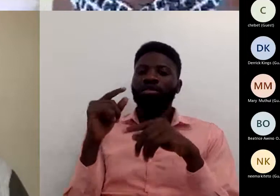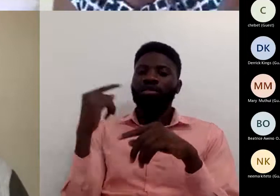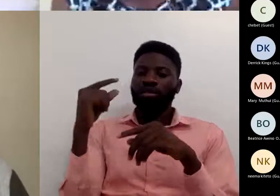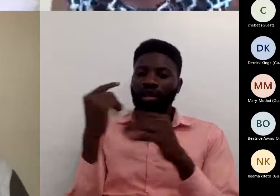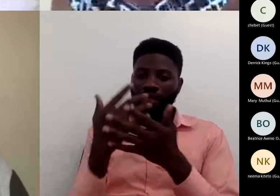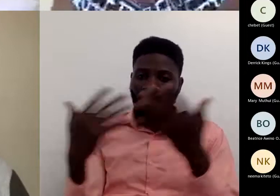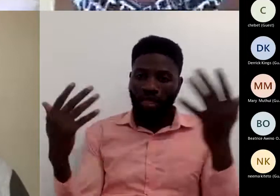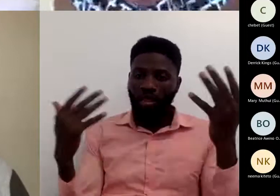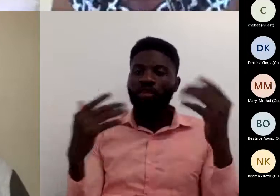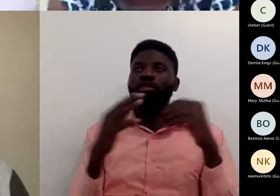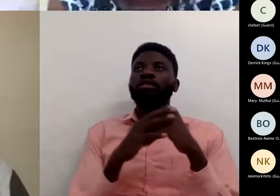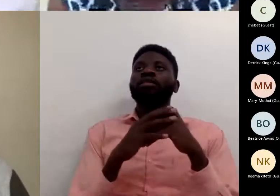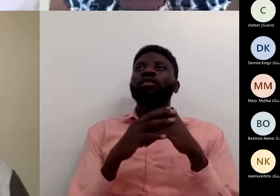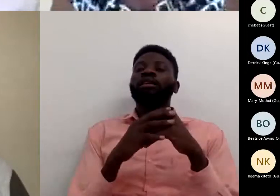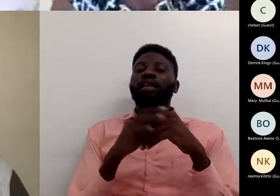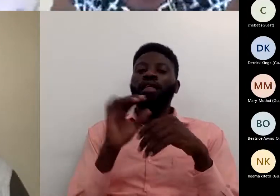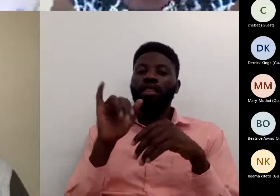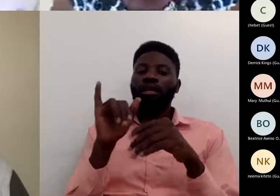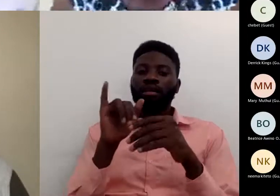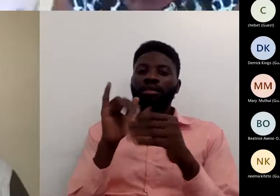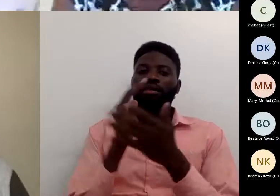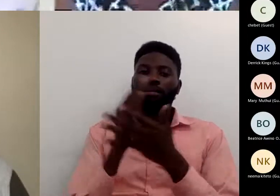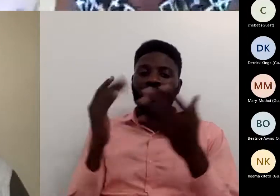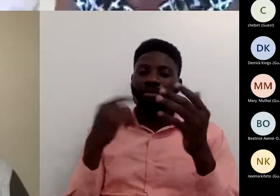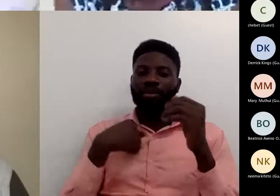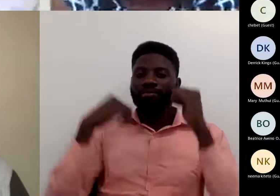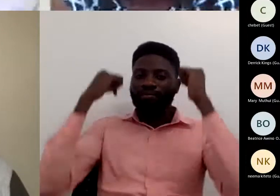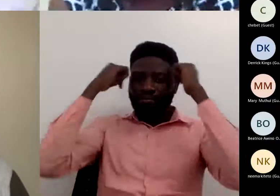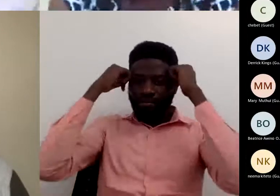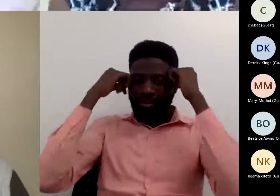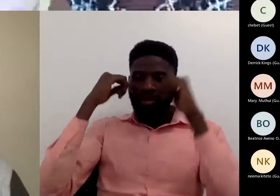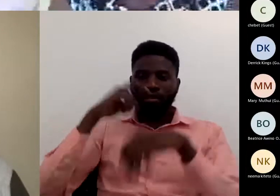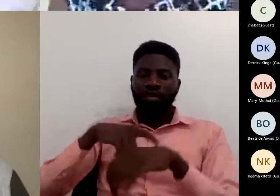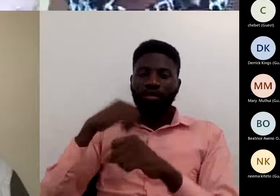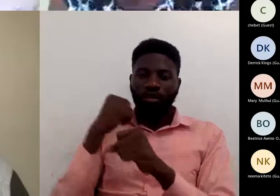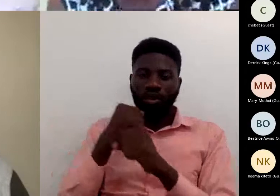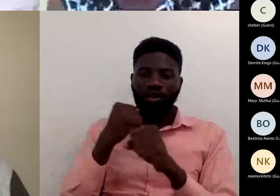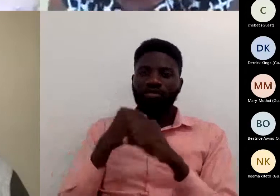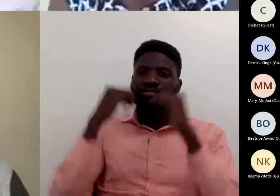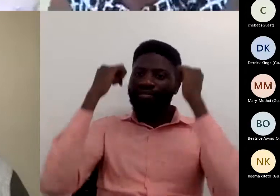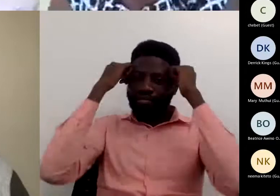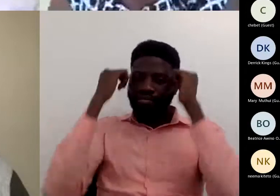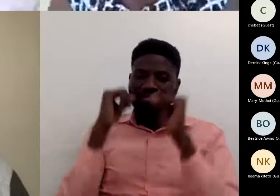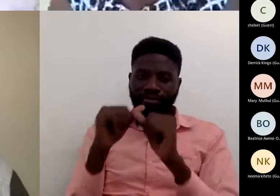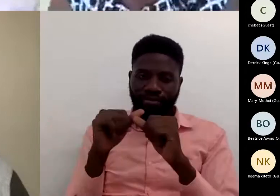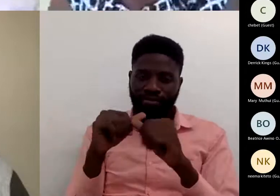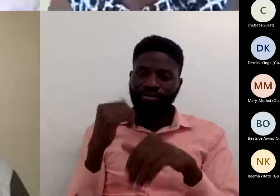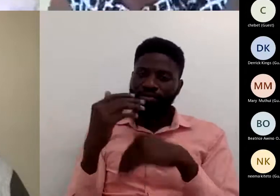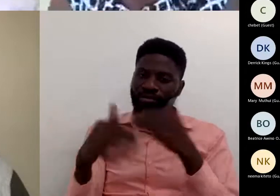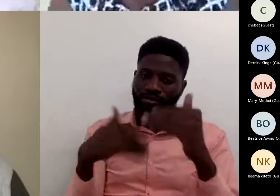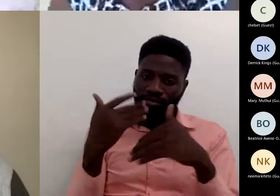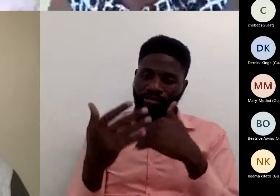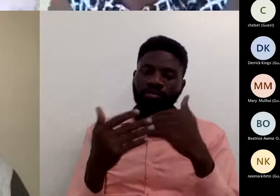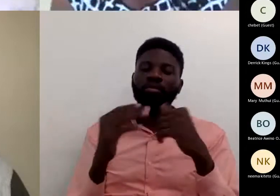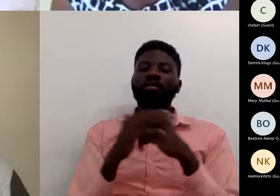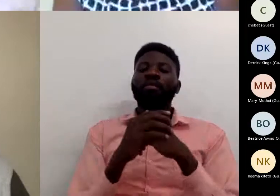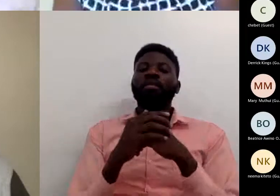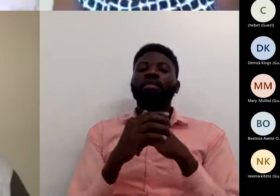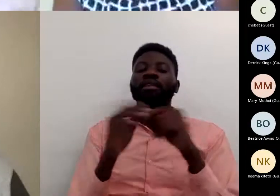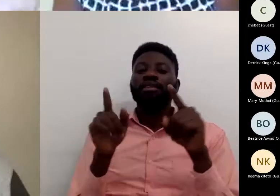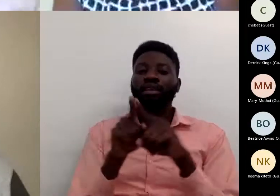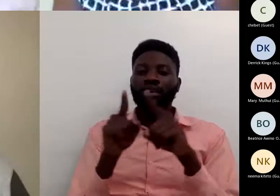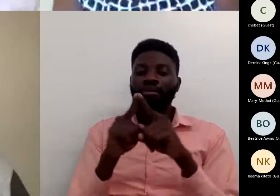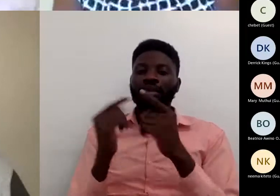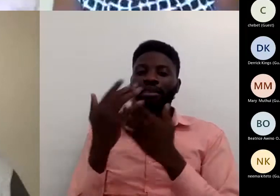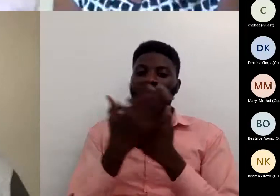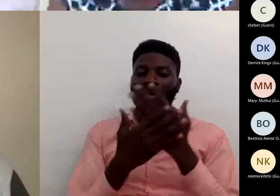that now I have studied, I'm studying at work, I'm doing it in the workplace, and will continue doing that. Cybersecurity,